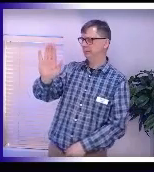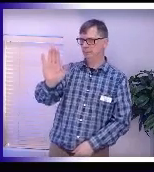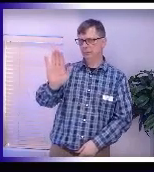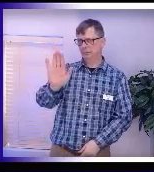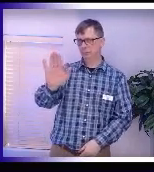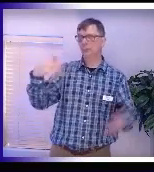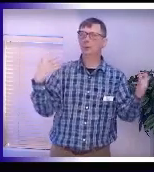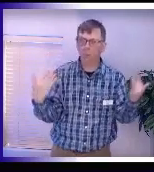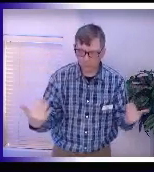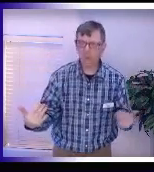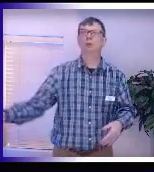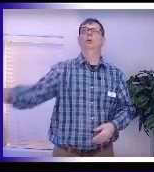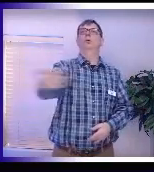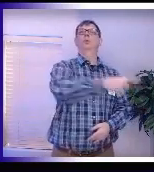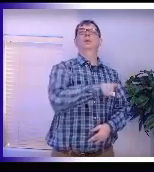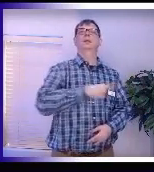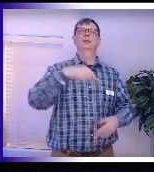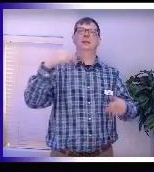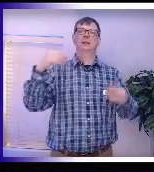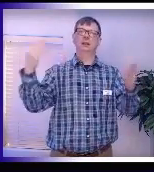we came here to receive.